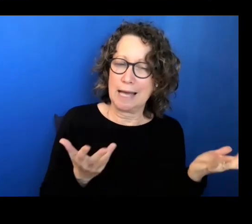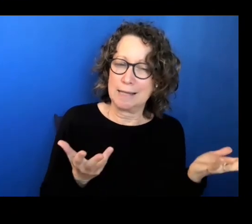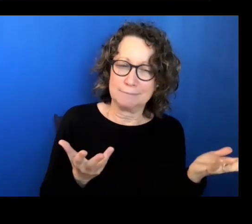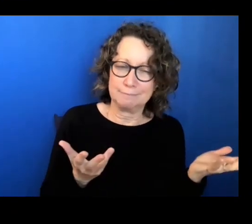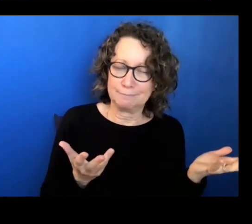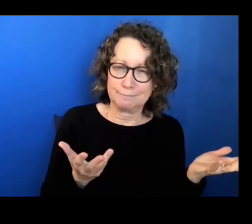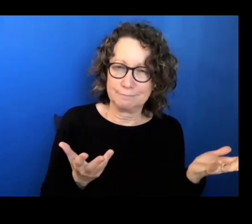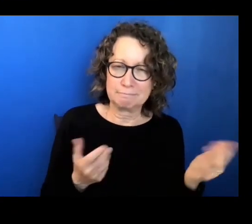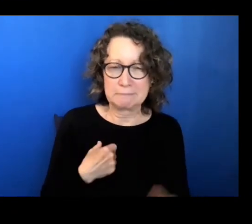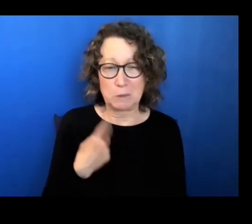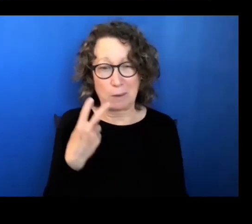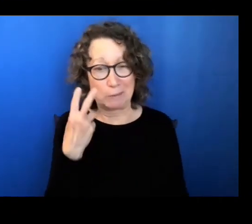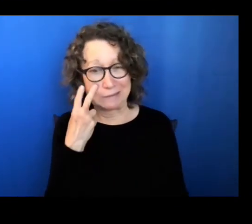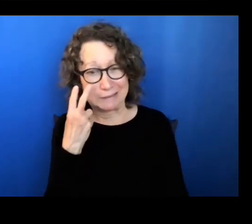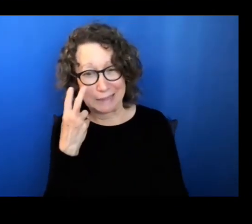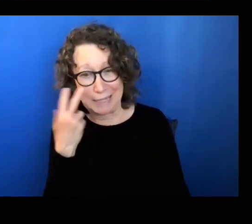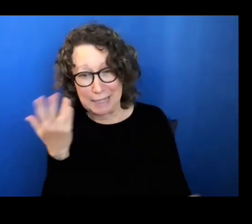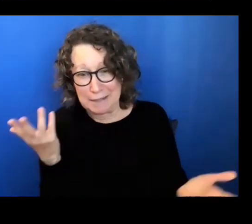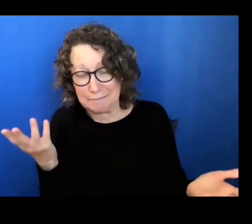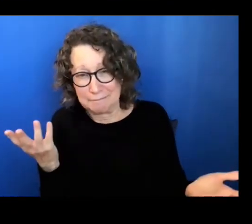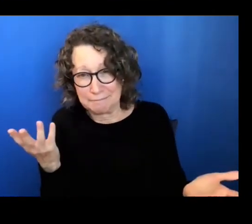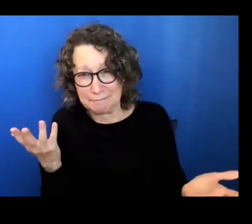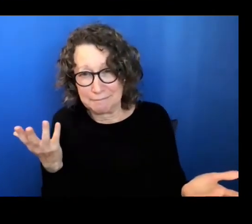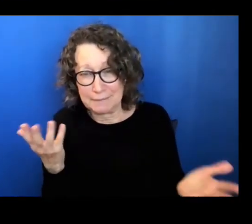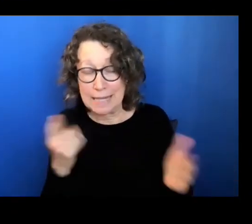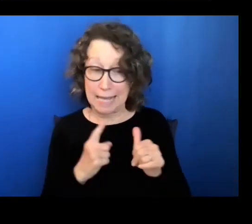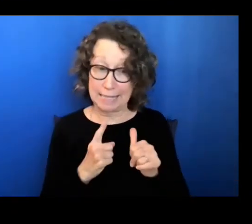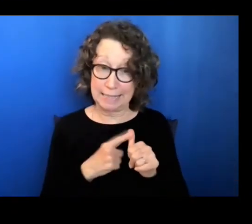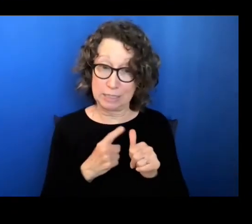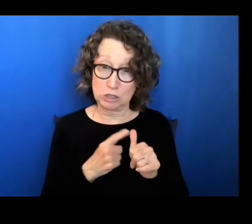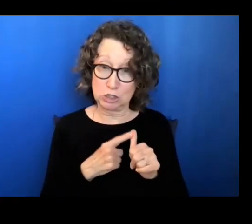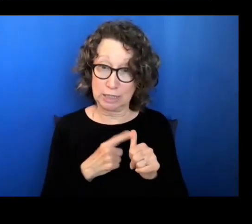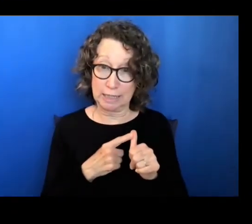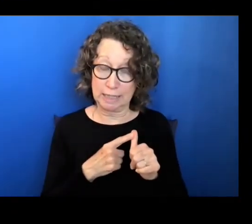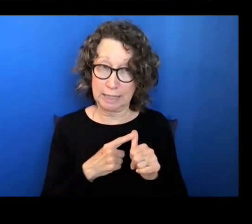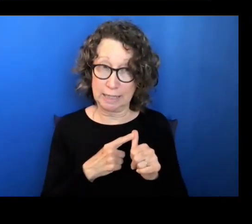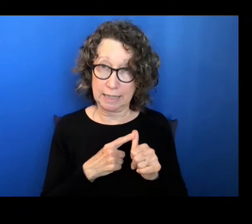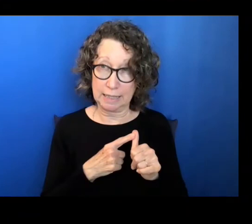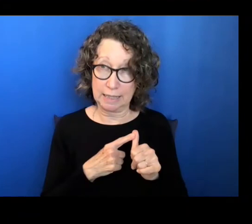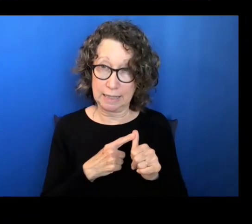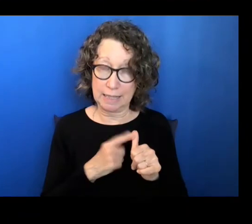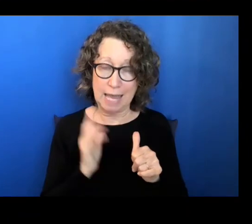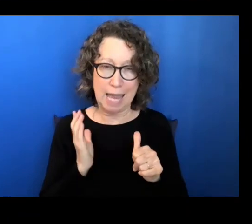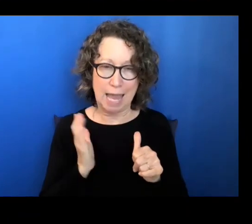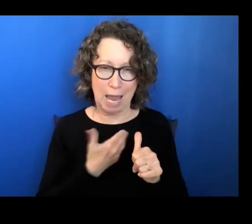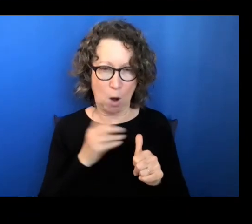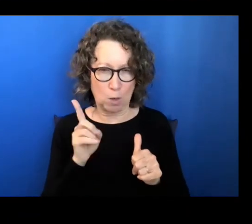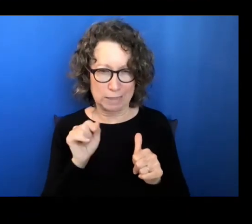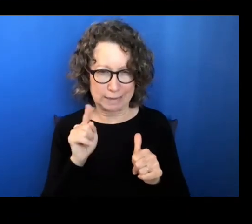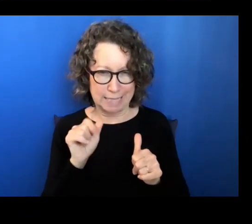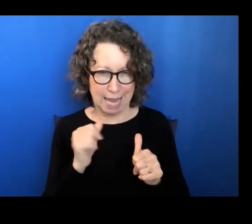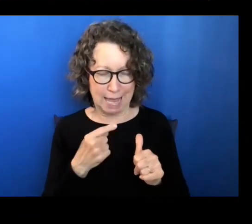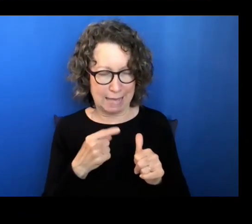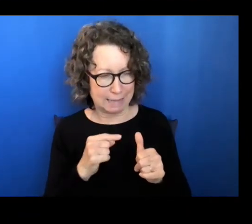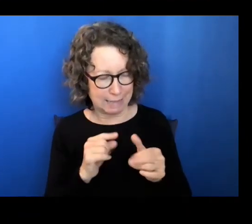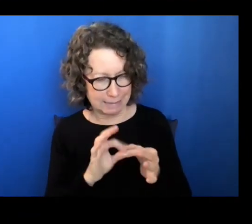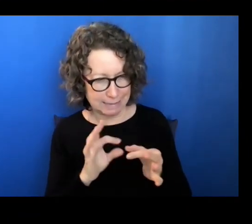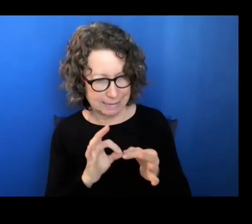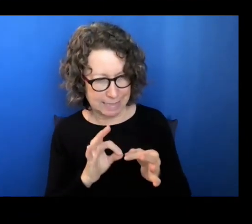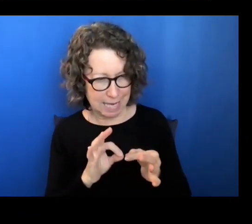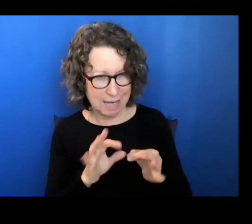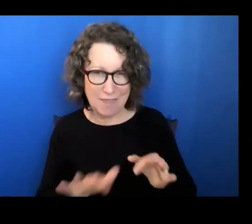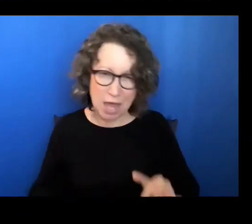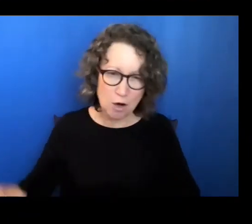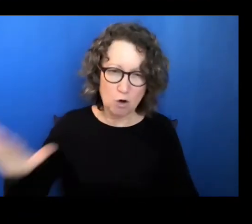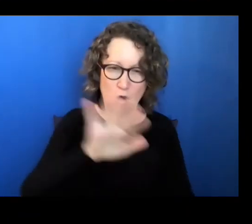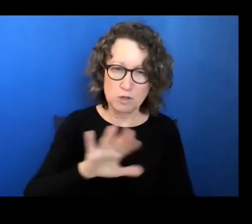we will see. I mean, initially the modeling did say that across the